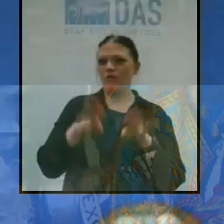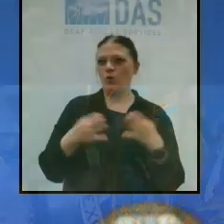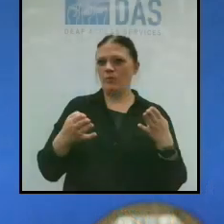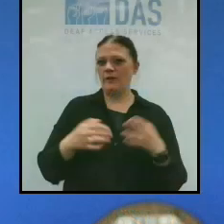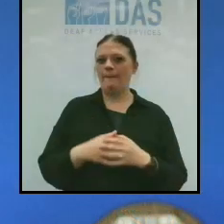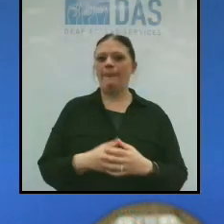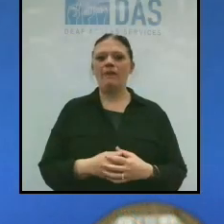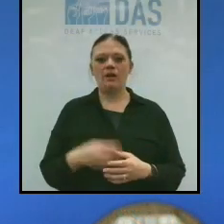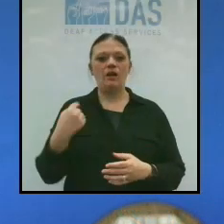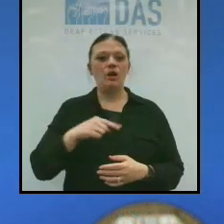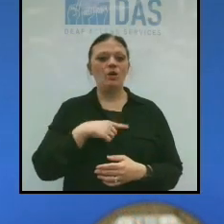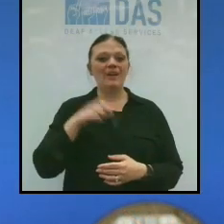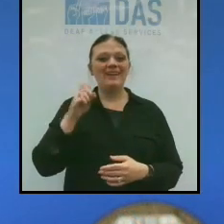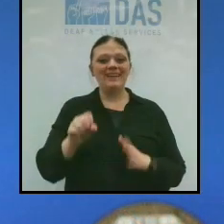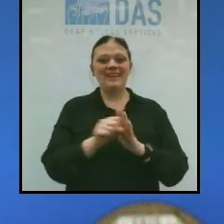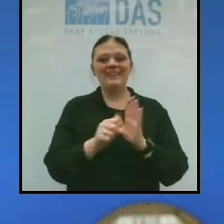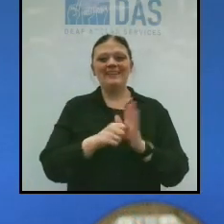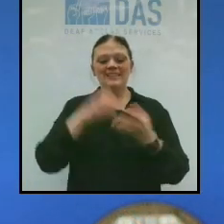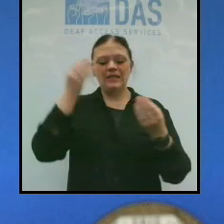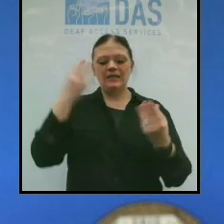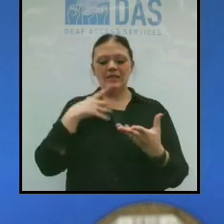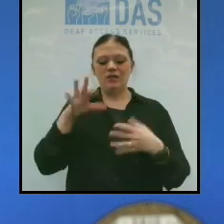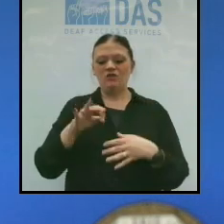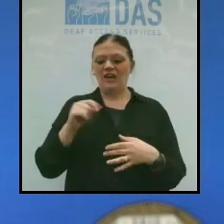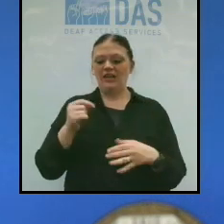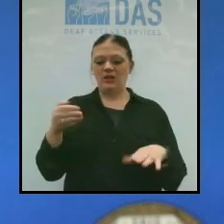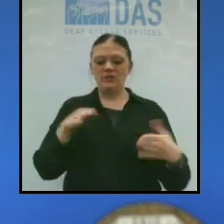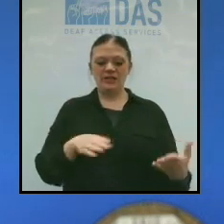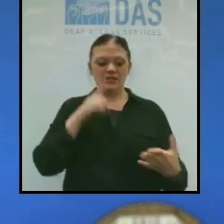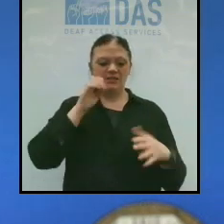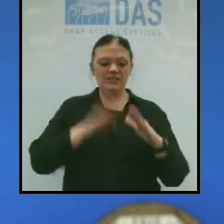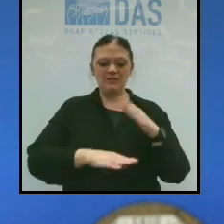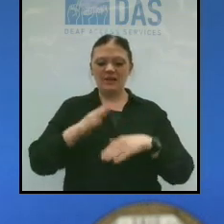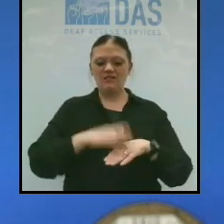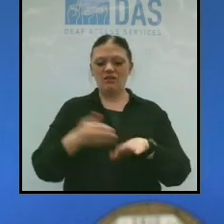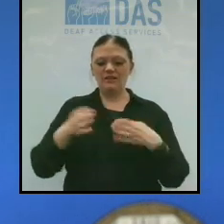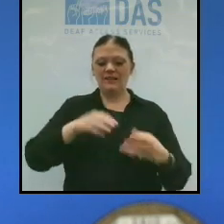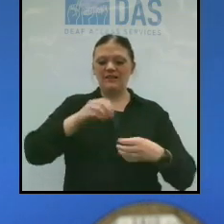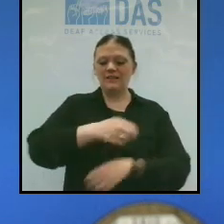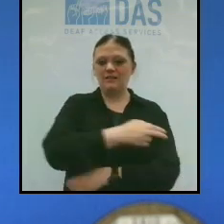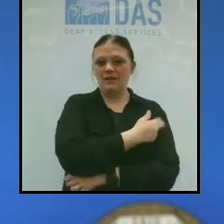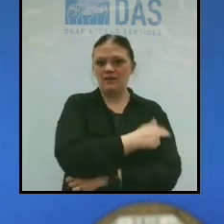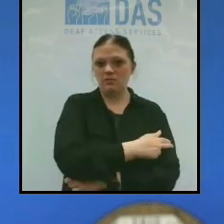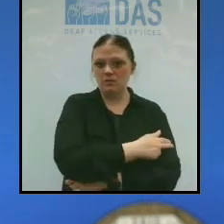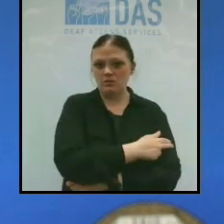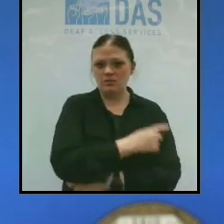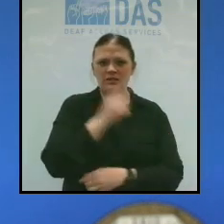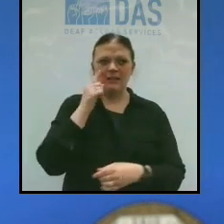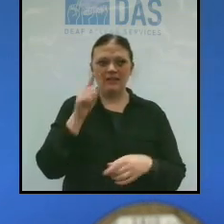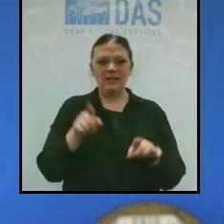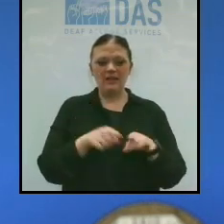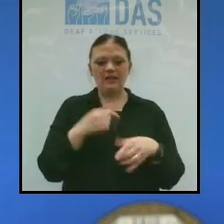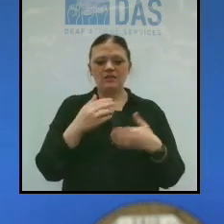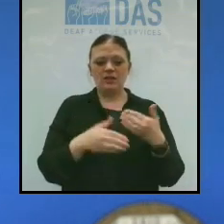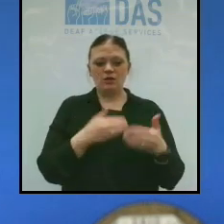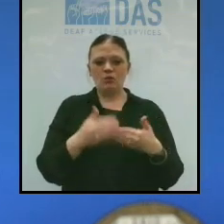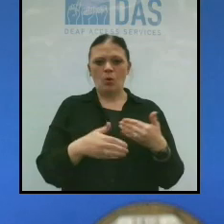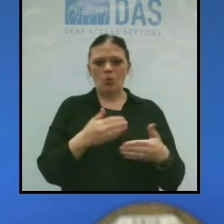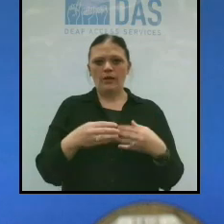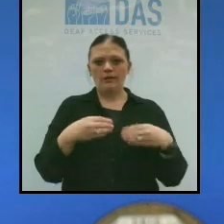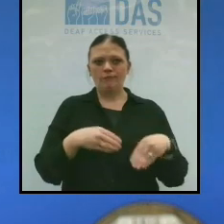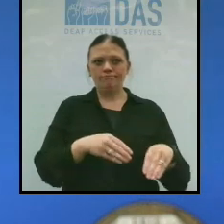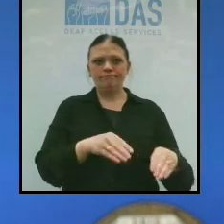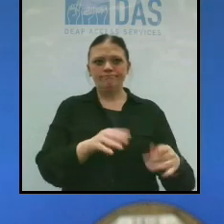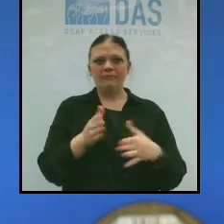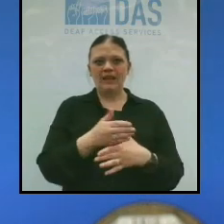we have to get the state data to find out the deaths because it's based on deaths in hospitals. I think as a rolling average, we have declined. We